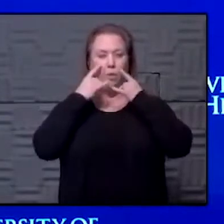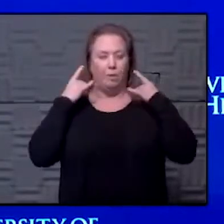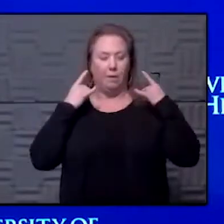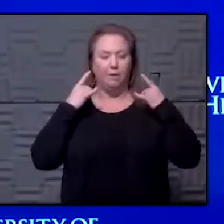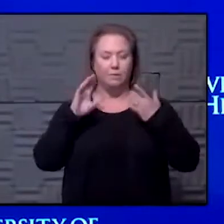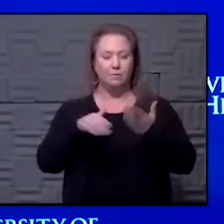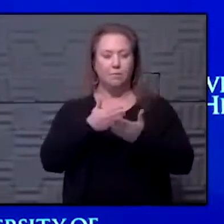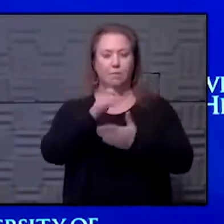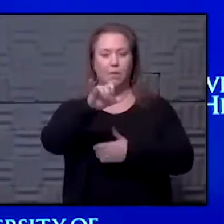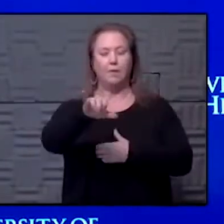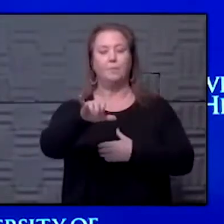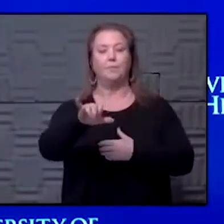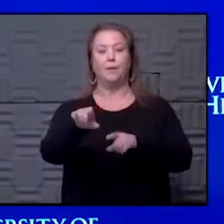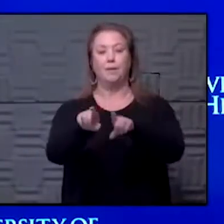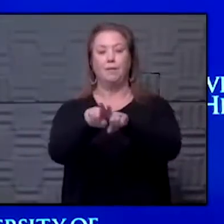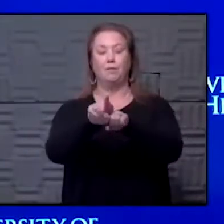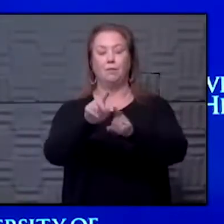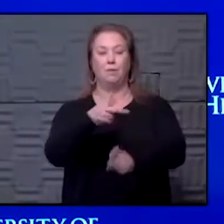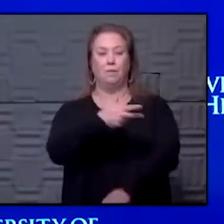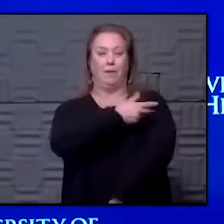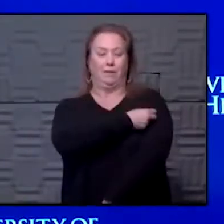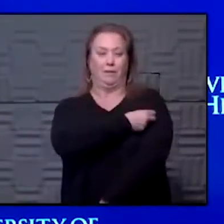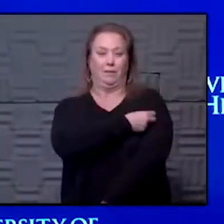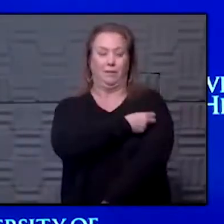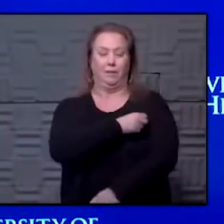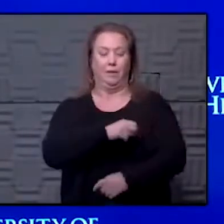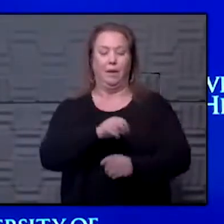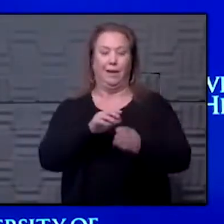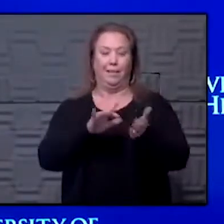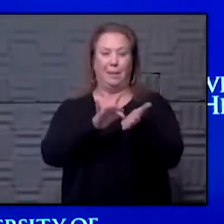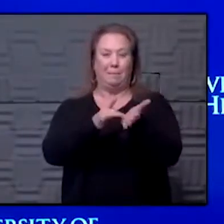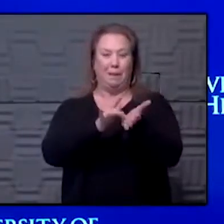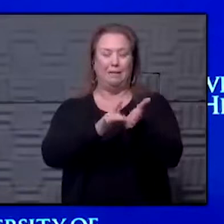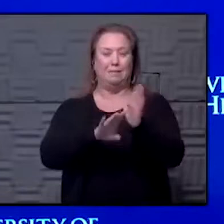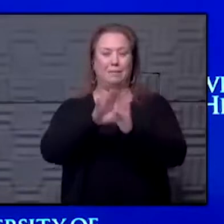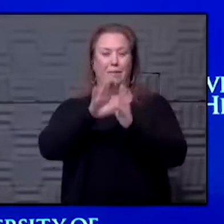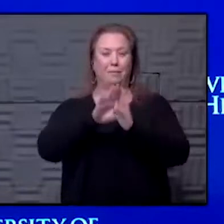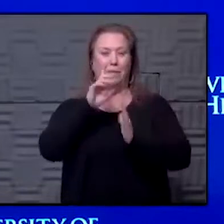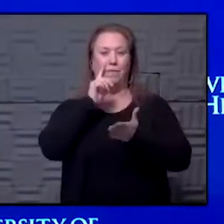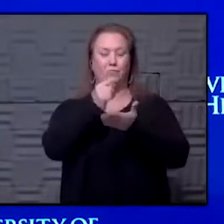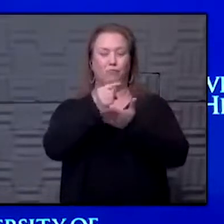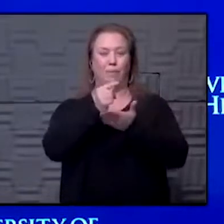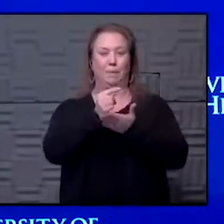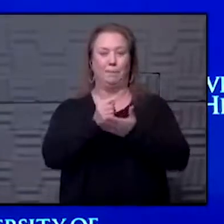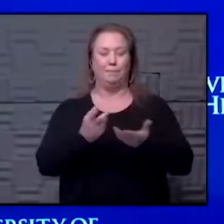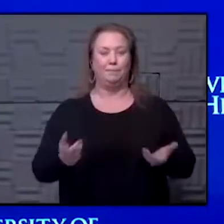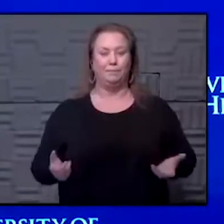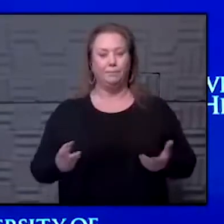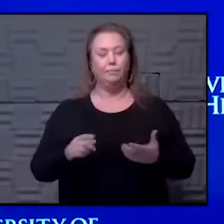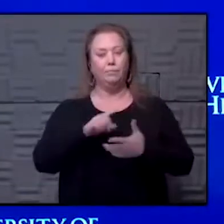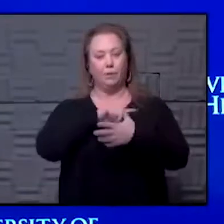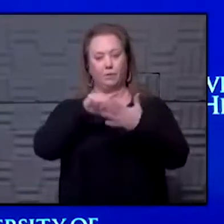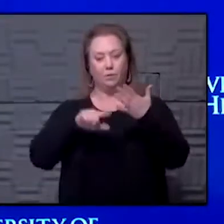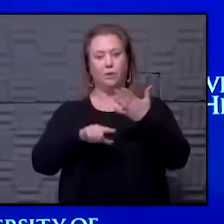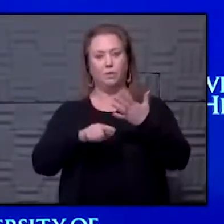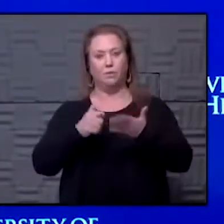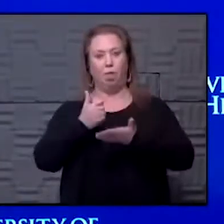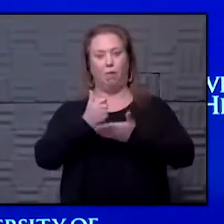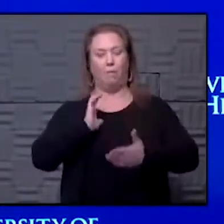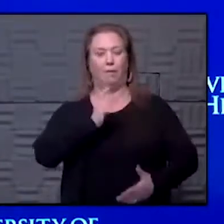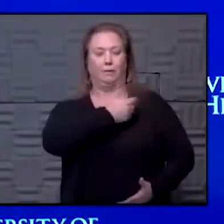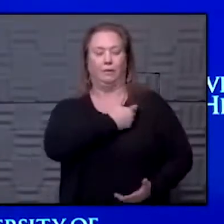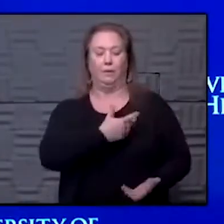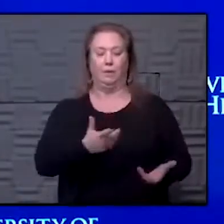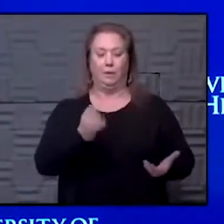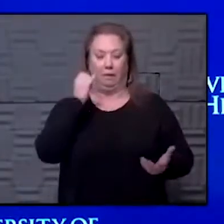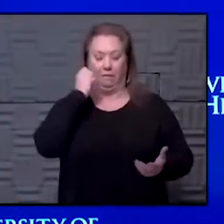all those things. And then 2, vaccine. And 3, drug development for treatment. And I think those things will help us arrest it. Otherwise,